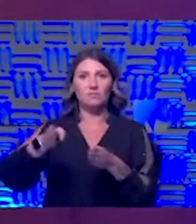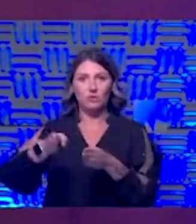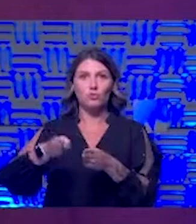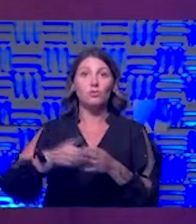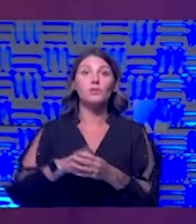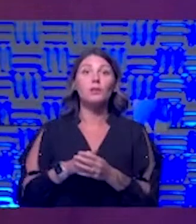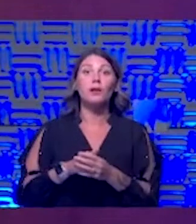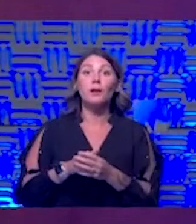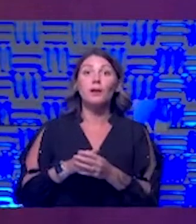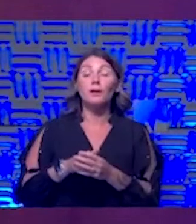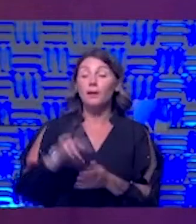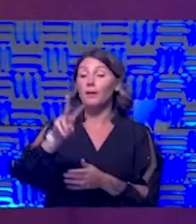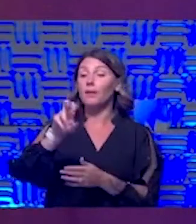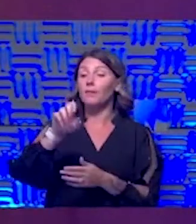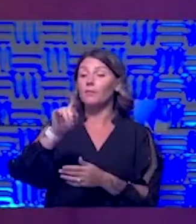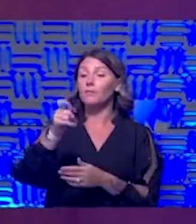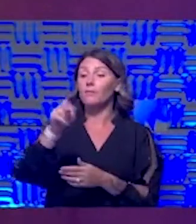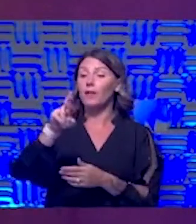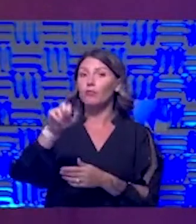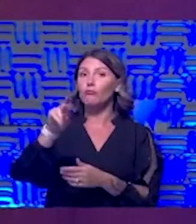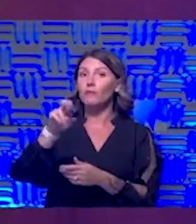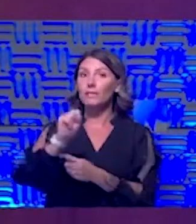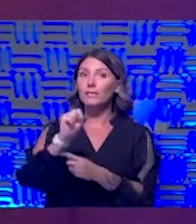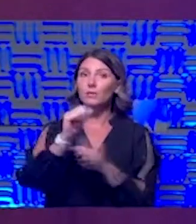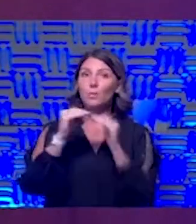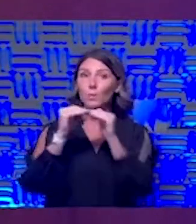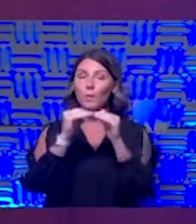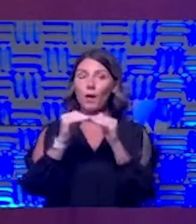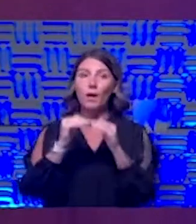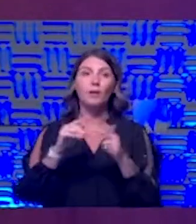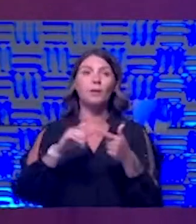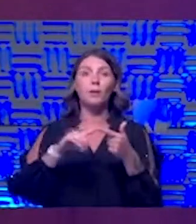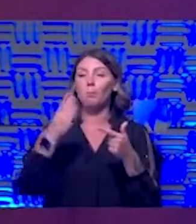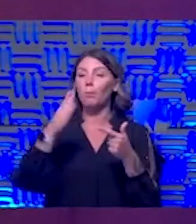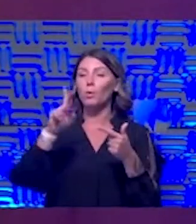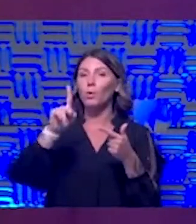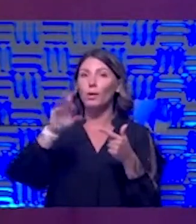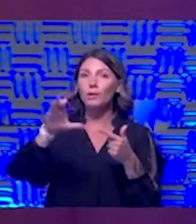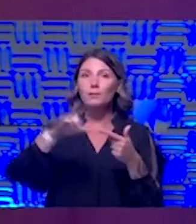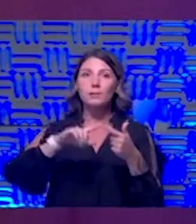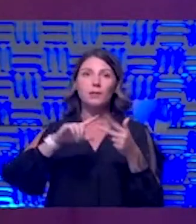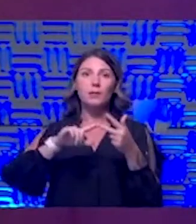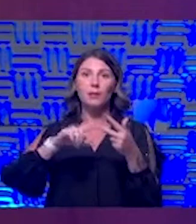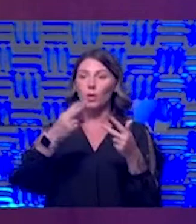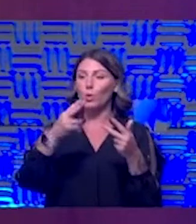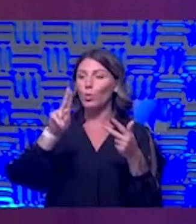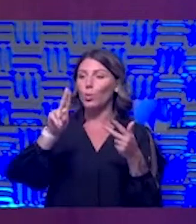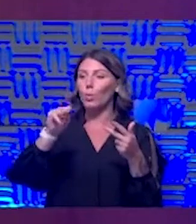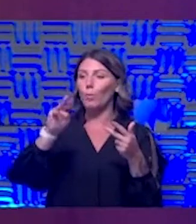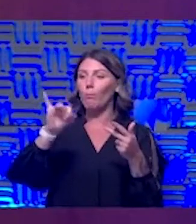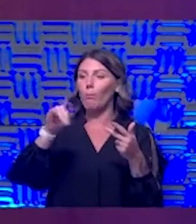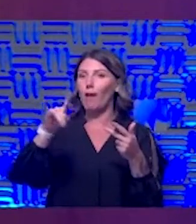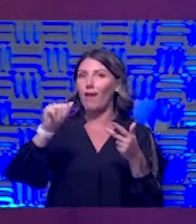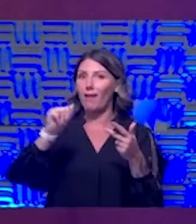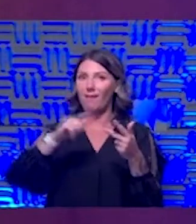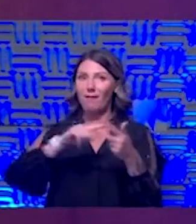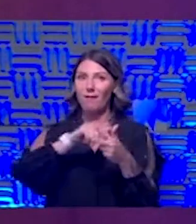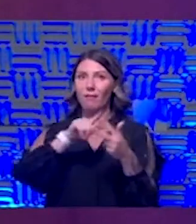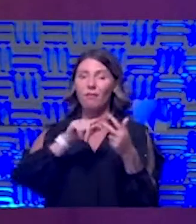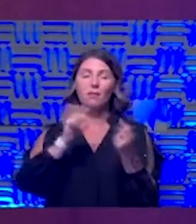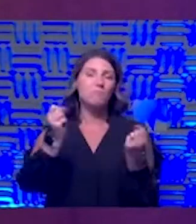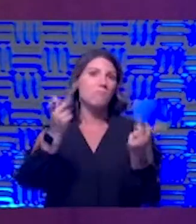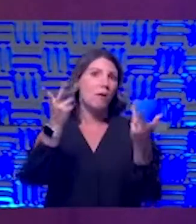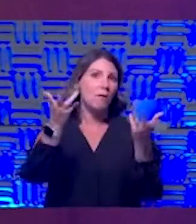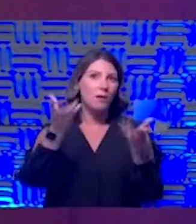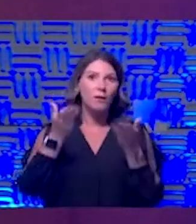Veterans United, Blue KC, Humana, there's so many that have allowed